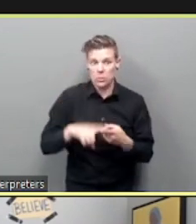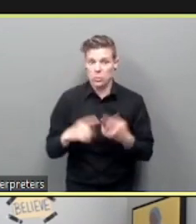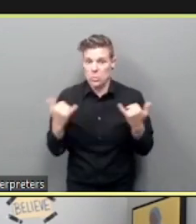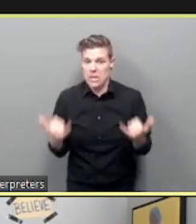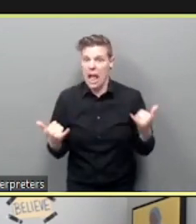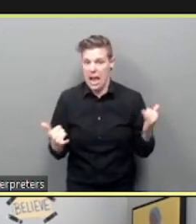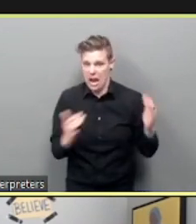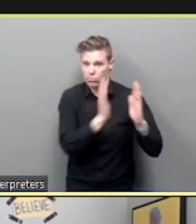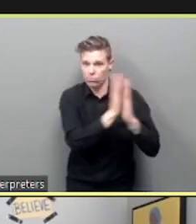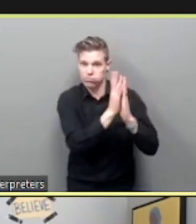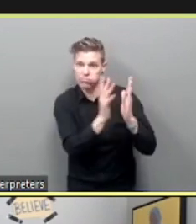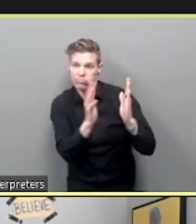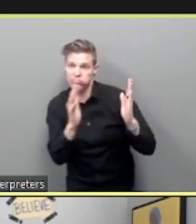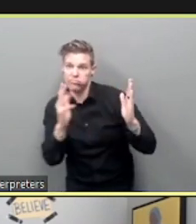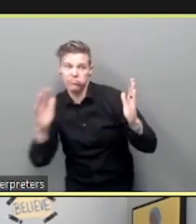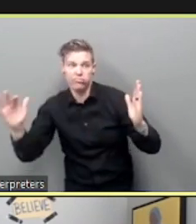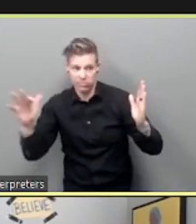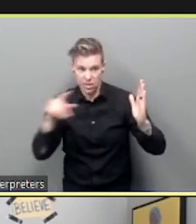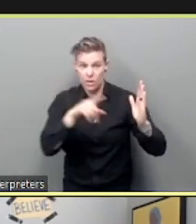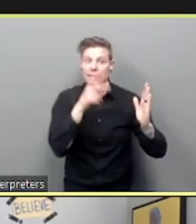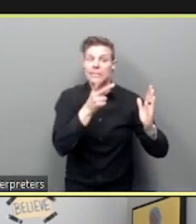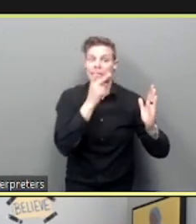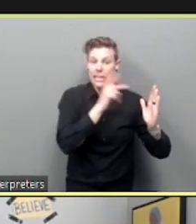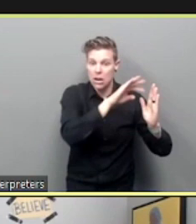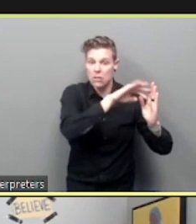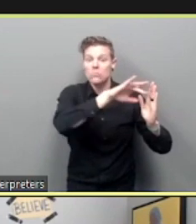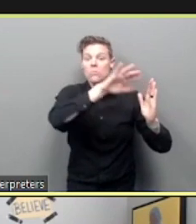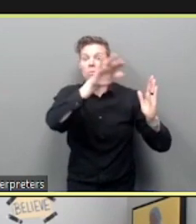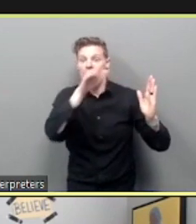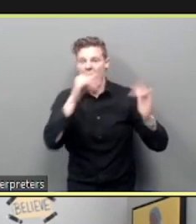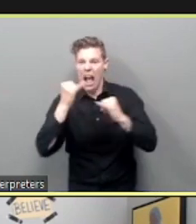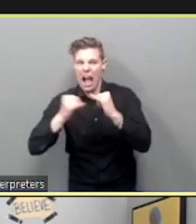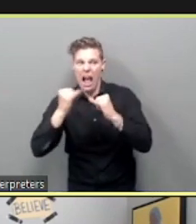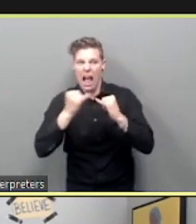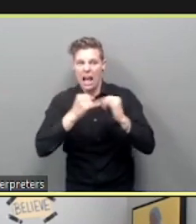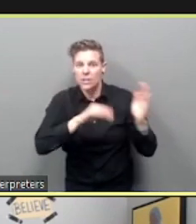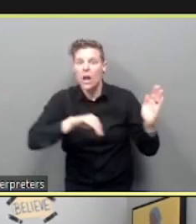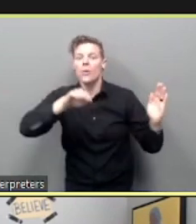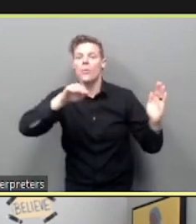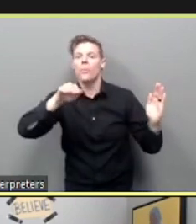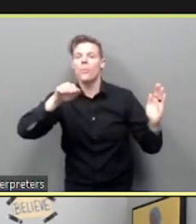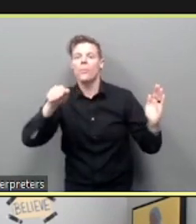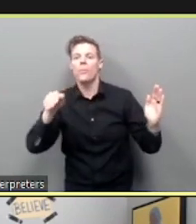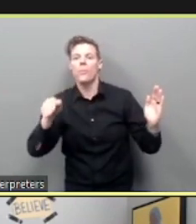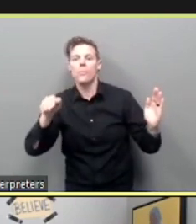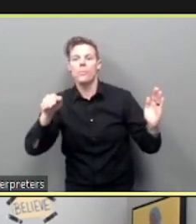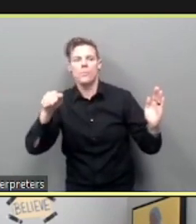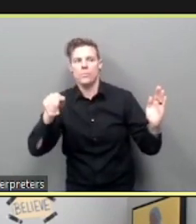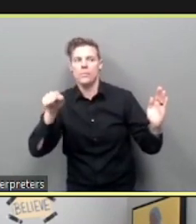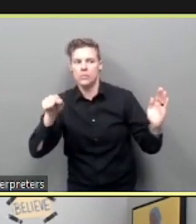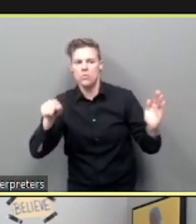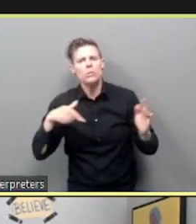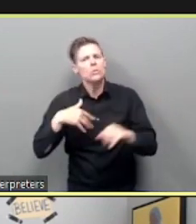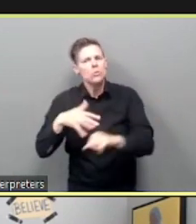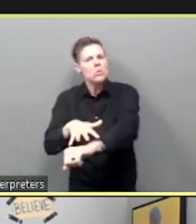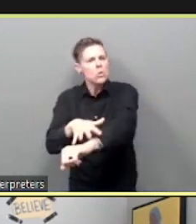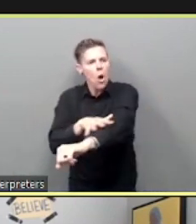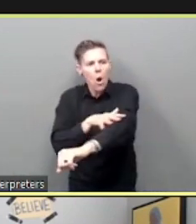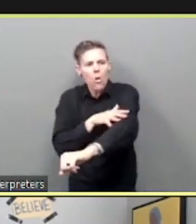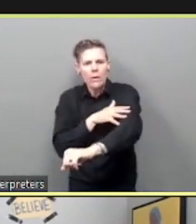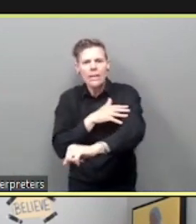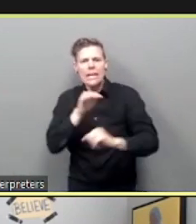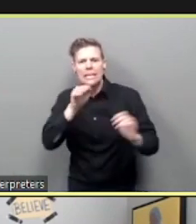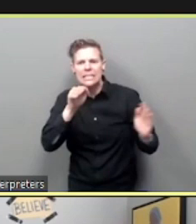at a steady curve up and just kind of flattening a little bit. So like I said, slowly but steadily, we're getting more and more